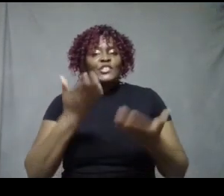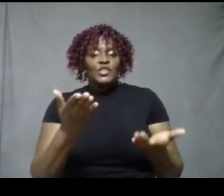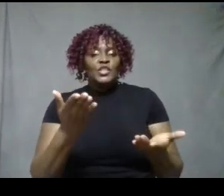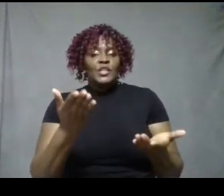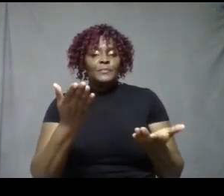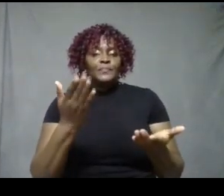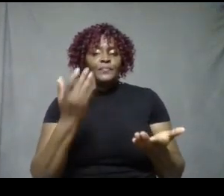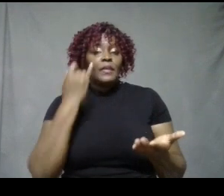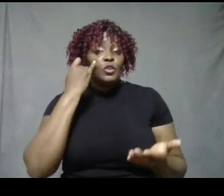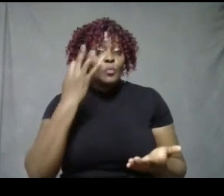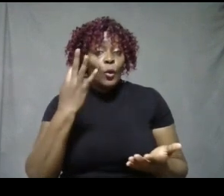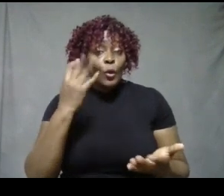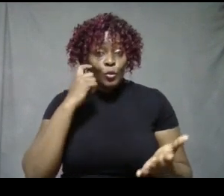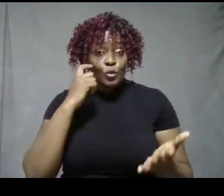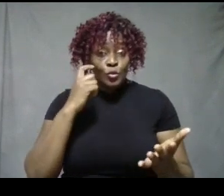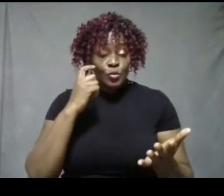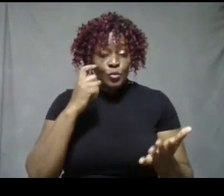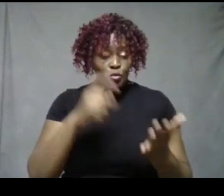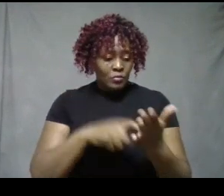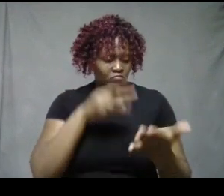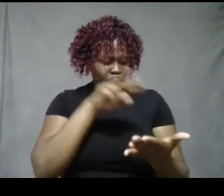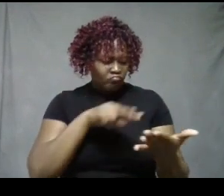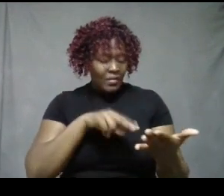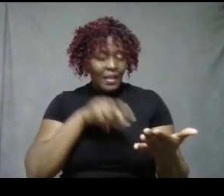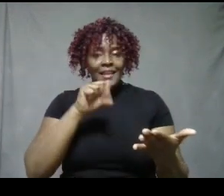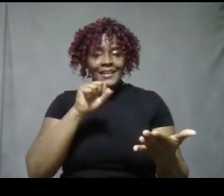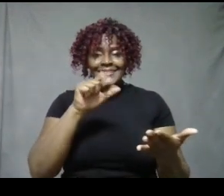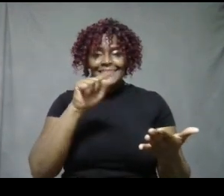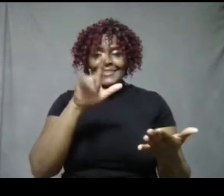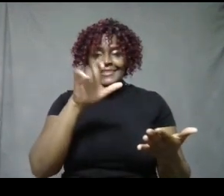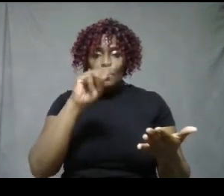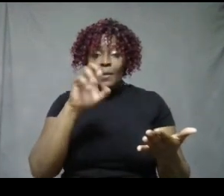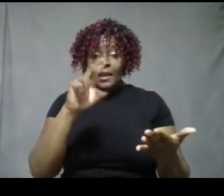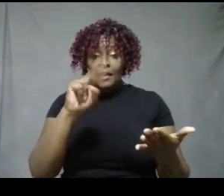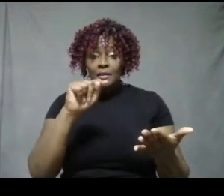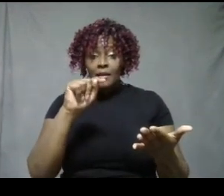you find that the settlement agreement is acceptable to you,